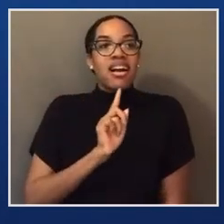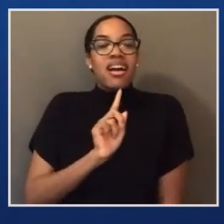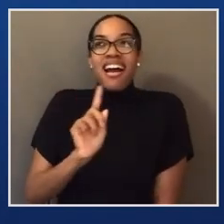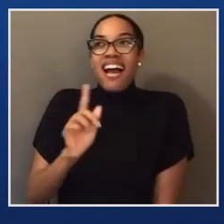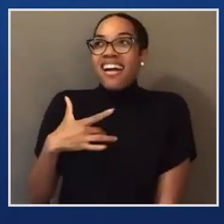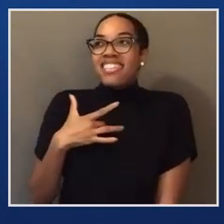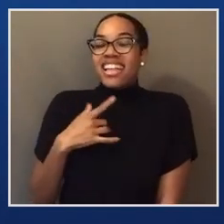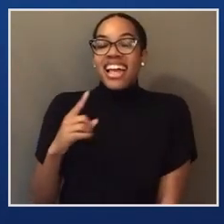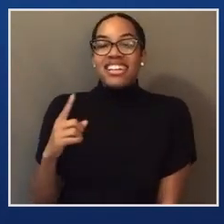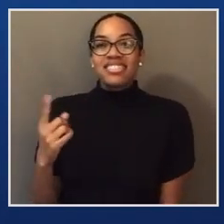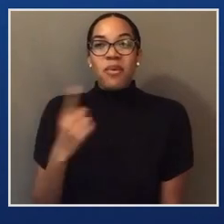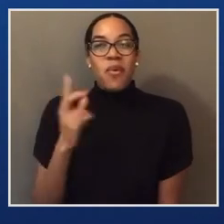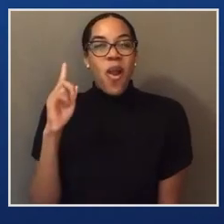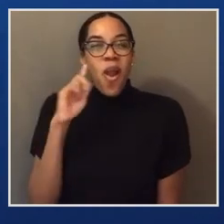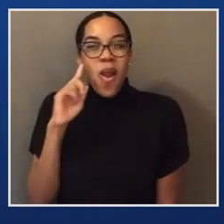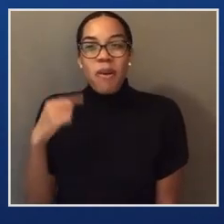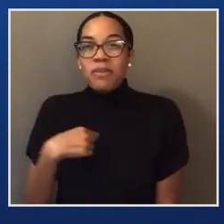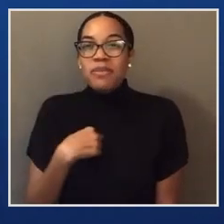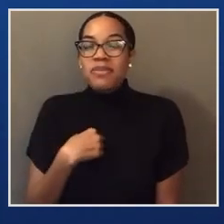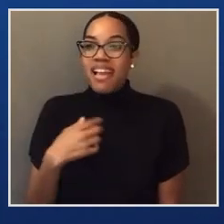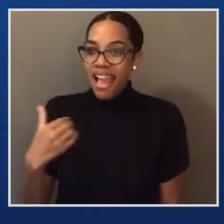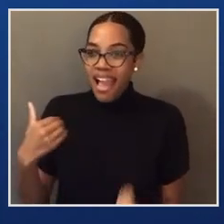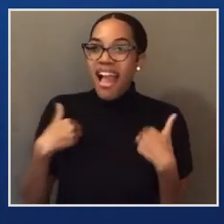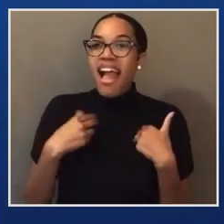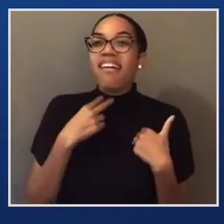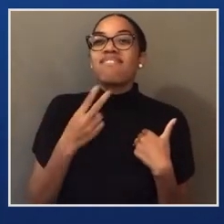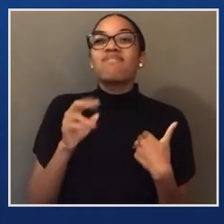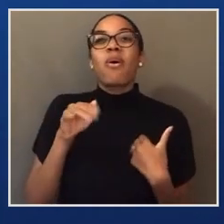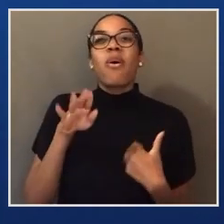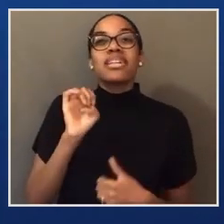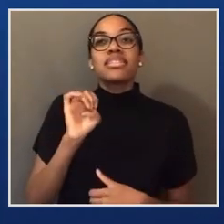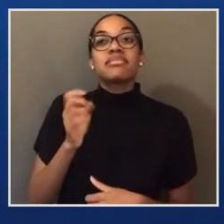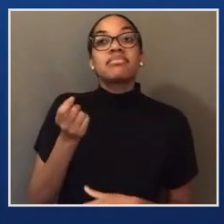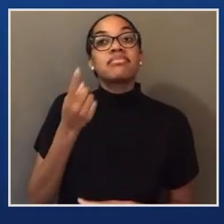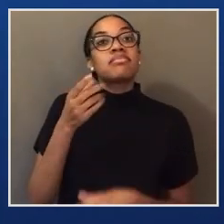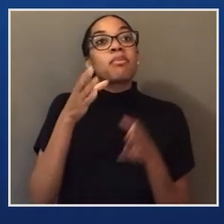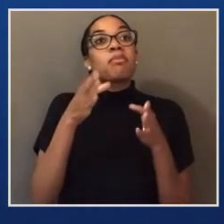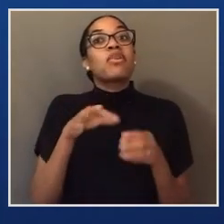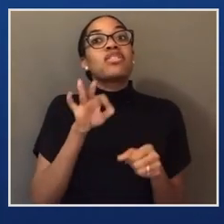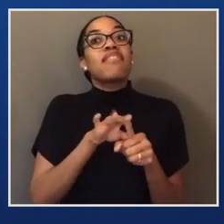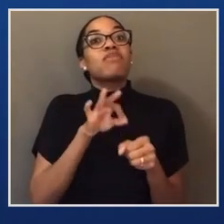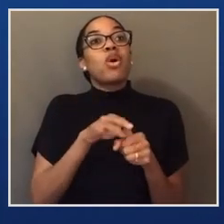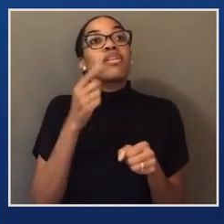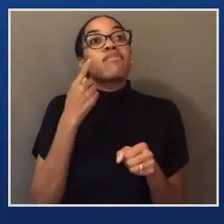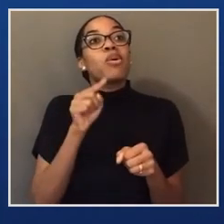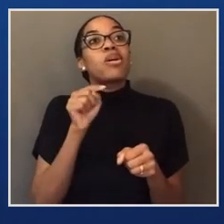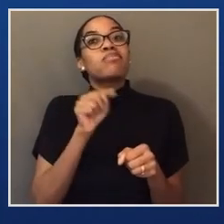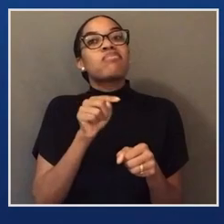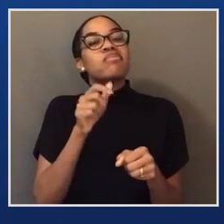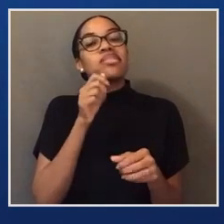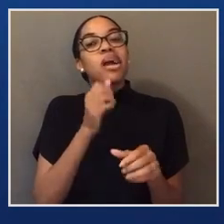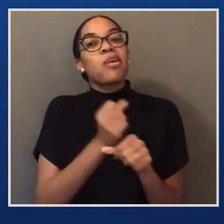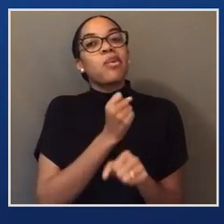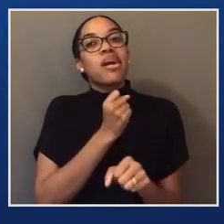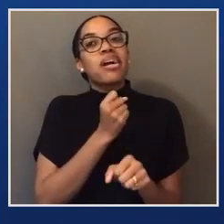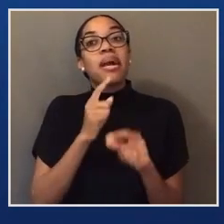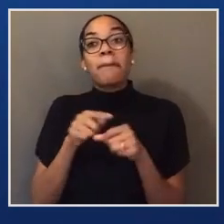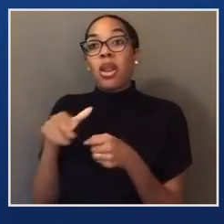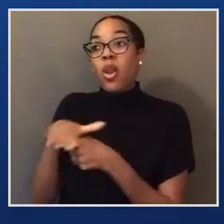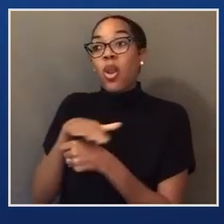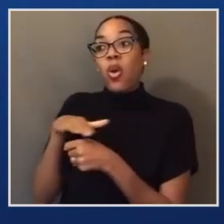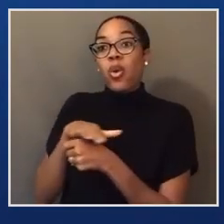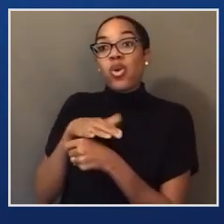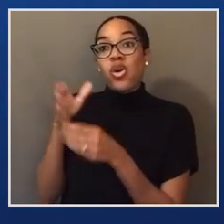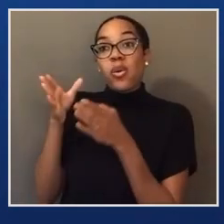voice. Now, granted, who I voted for didn't win, but my local won, and that's where